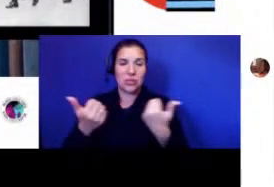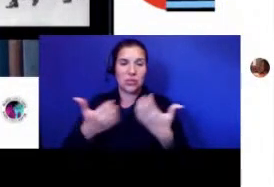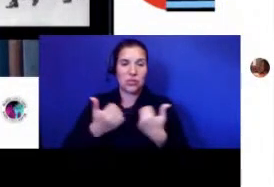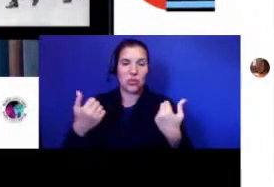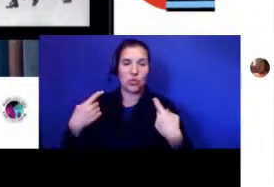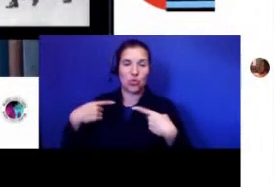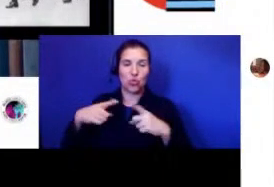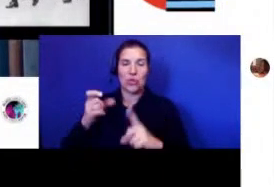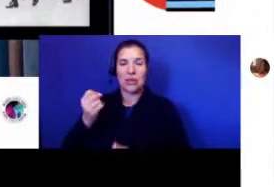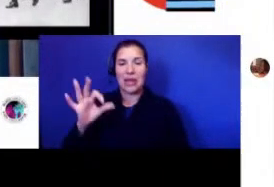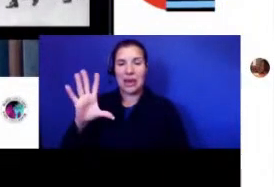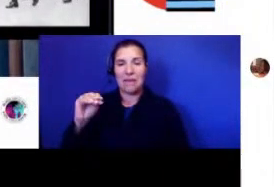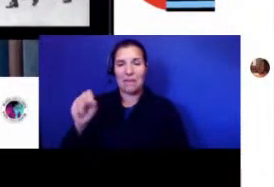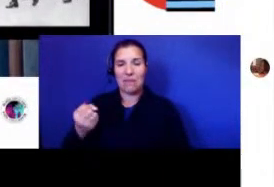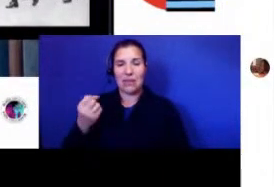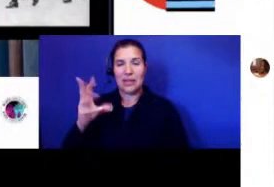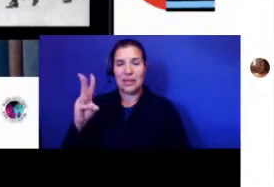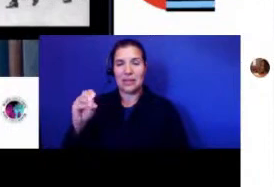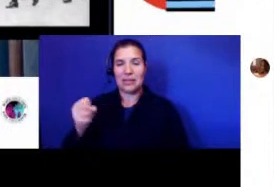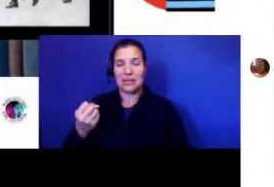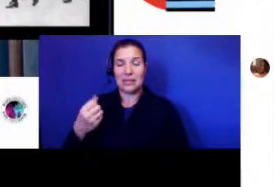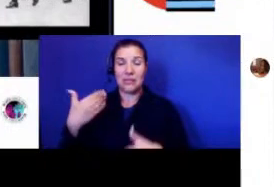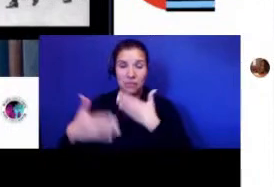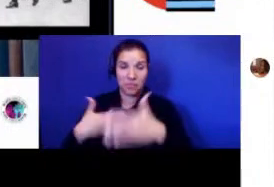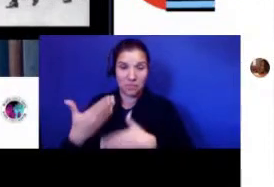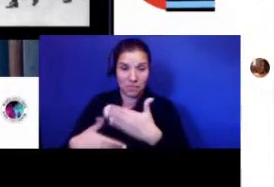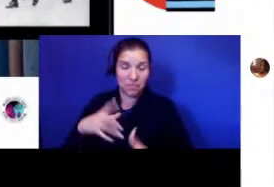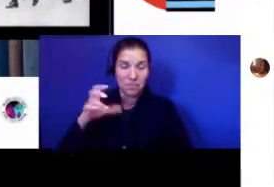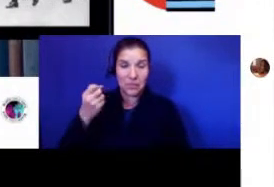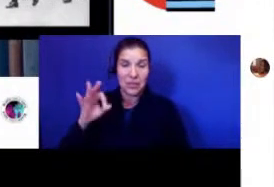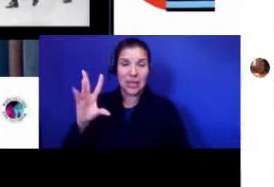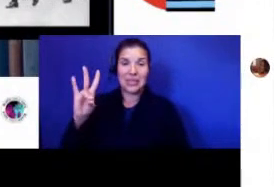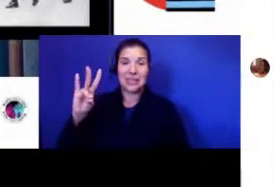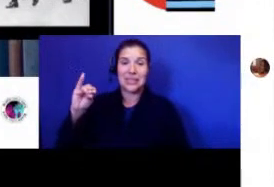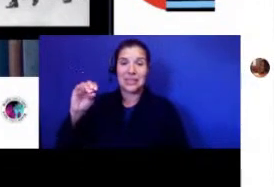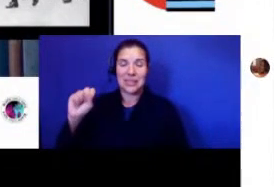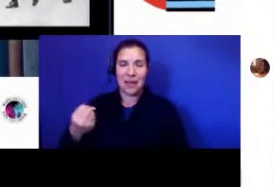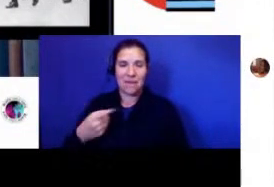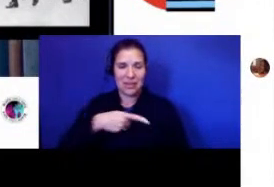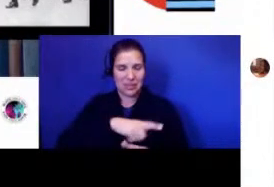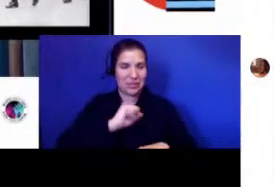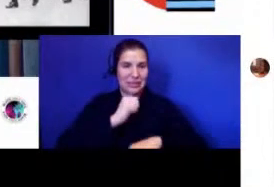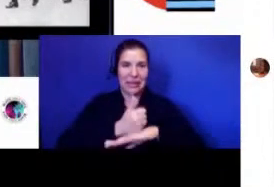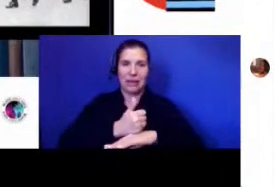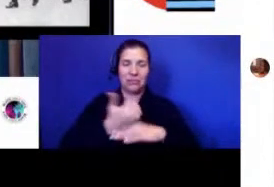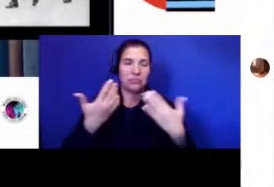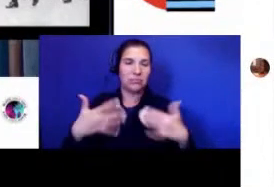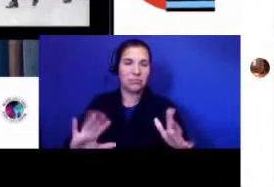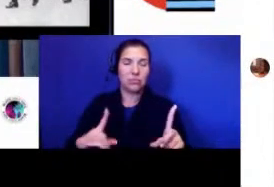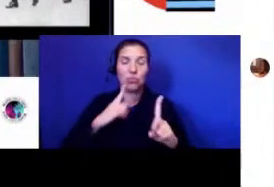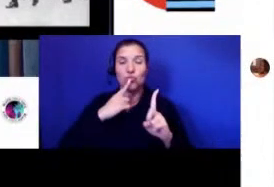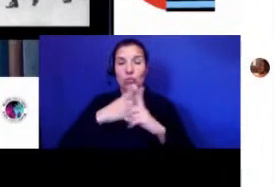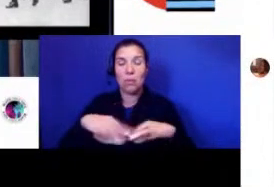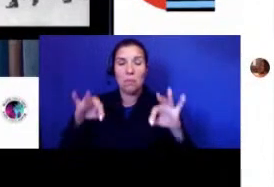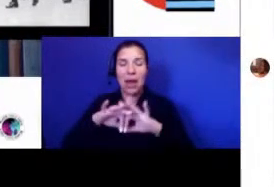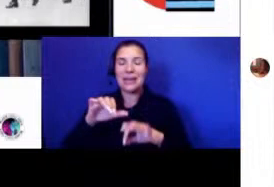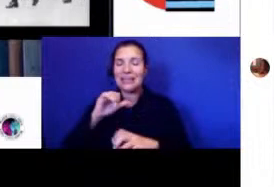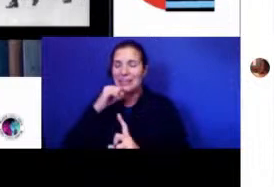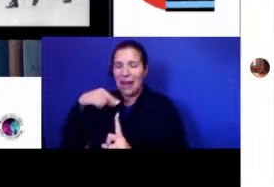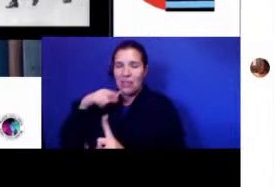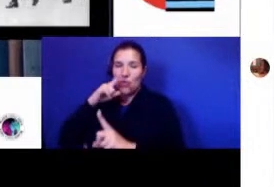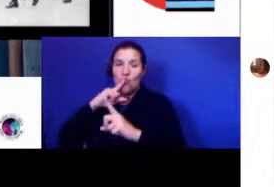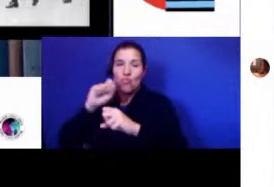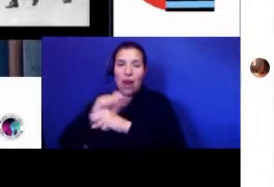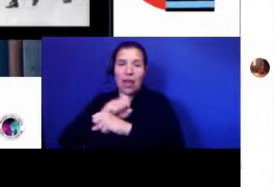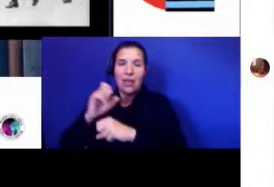60s. By the 1970s, the reactionary script was pretty much set in stone, and what mattered was not the reality of the